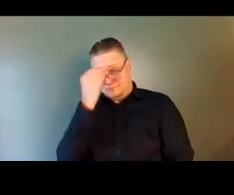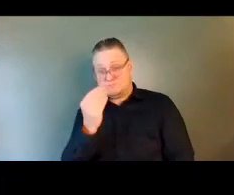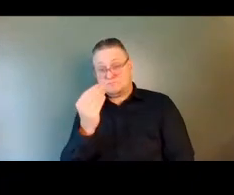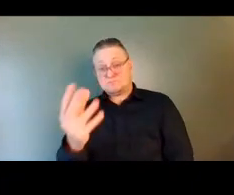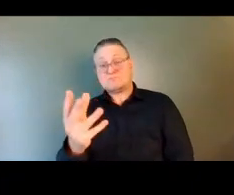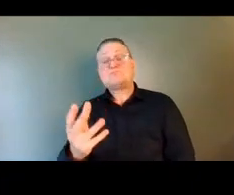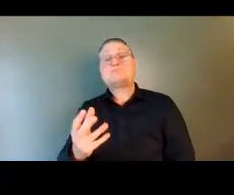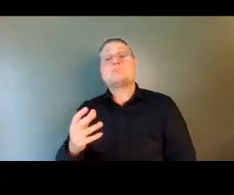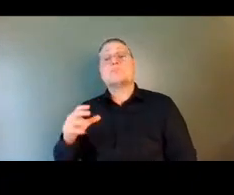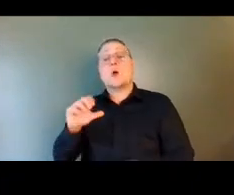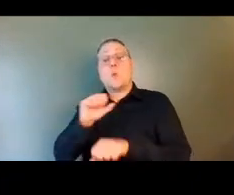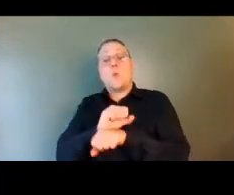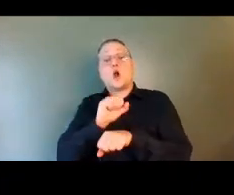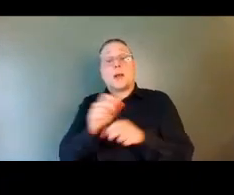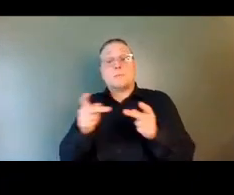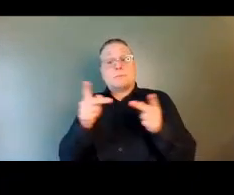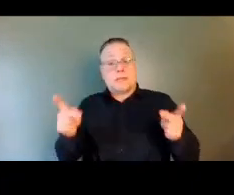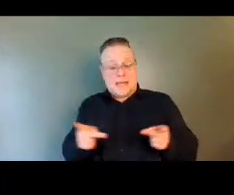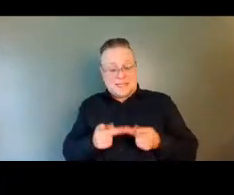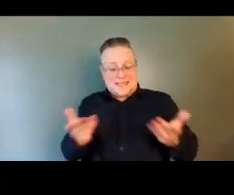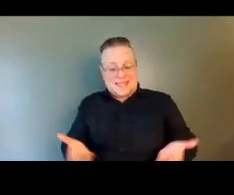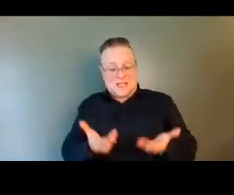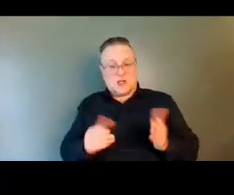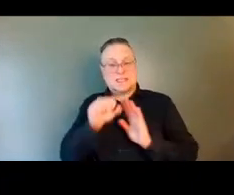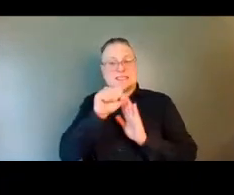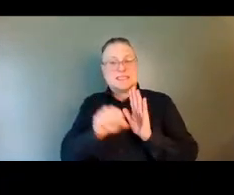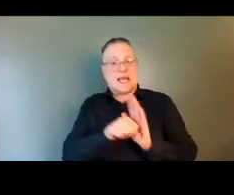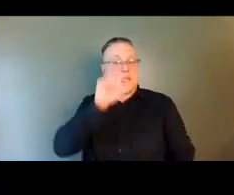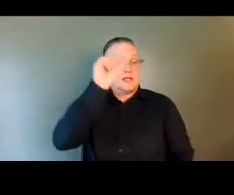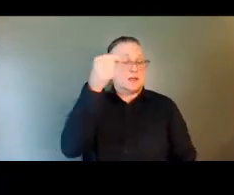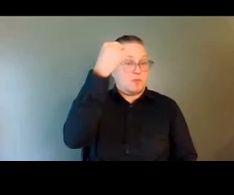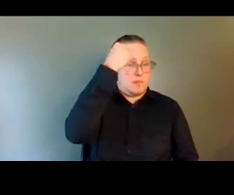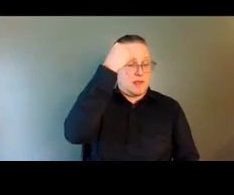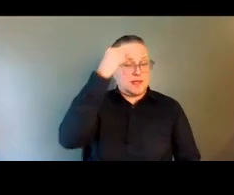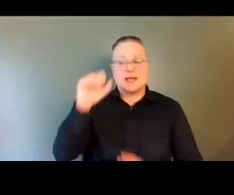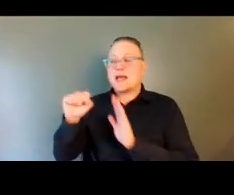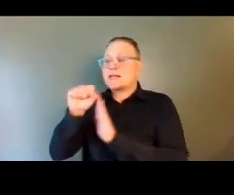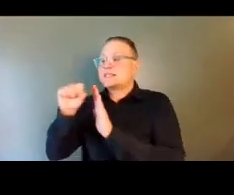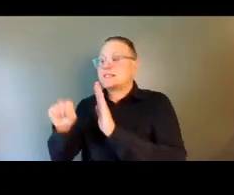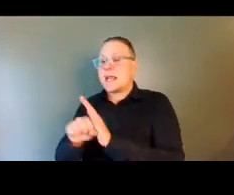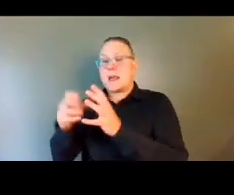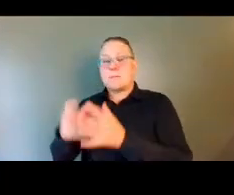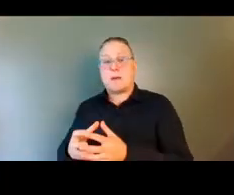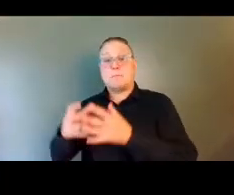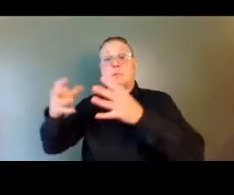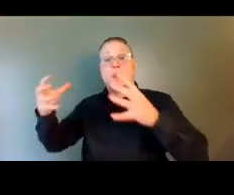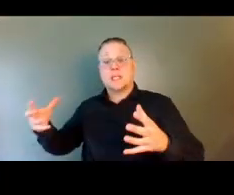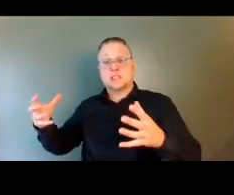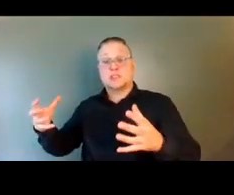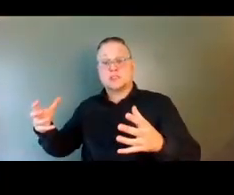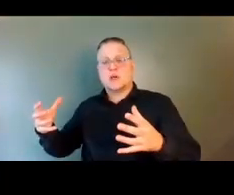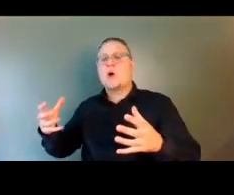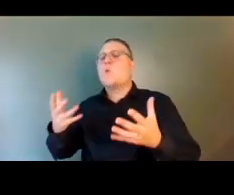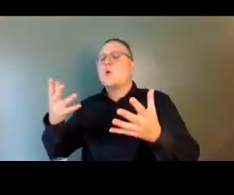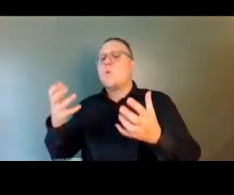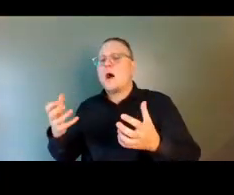the workplace of state government to more closely align and match with the constituents that we serve. So